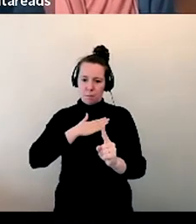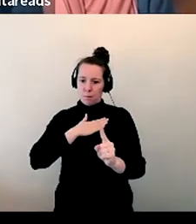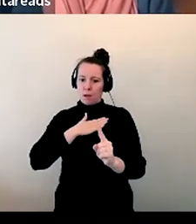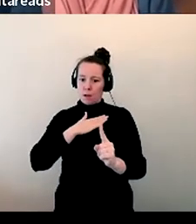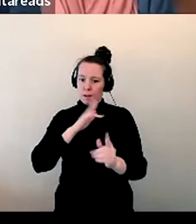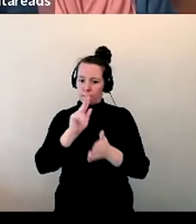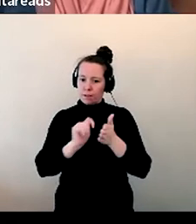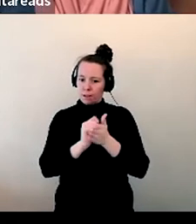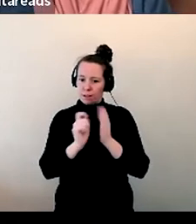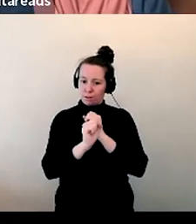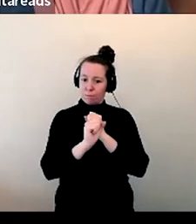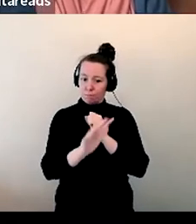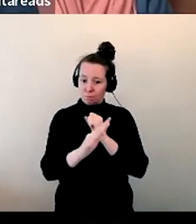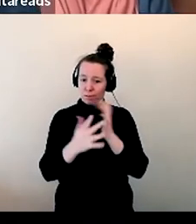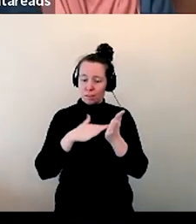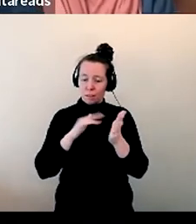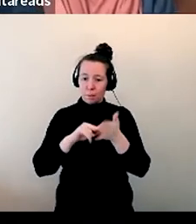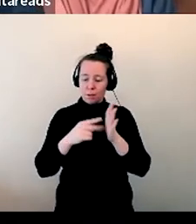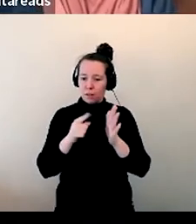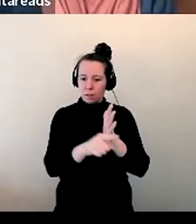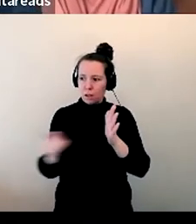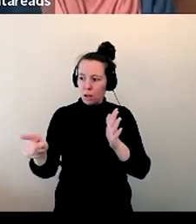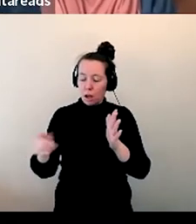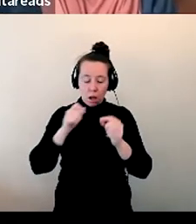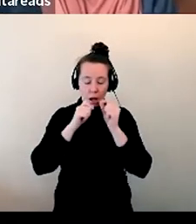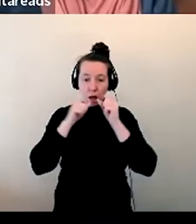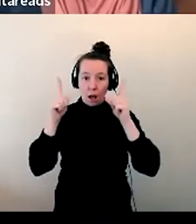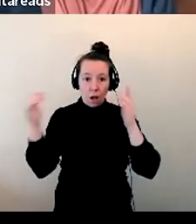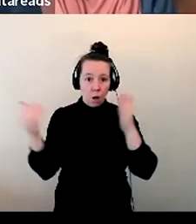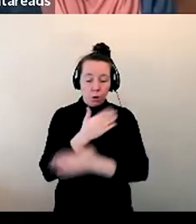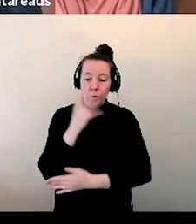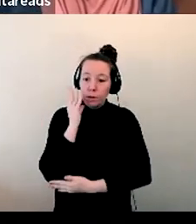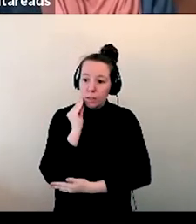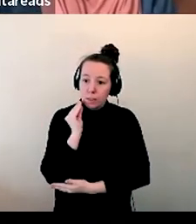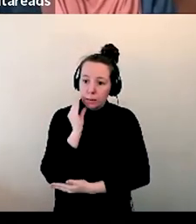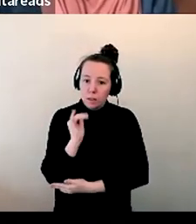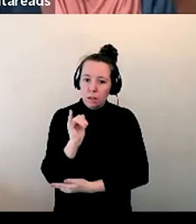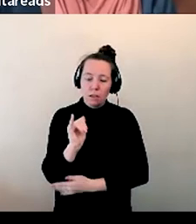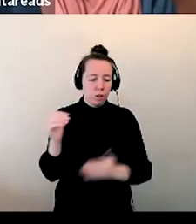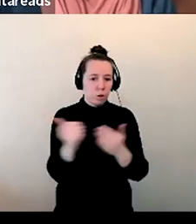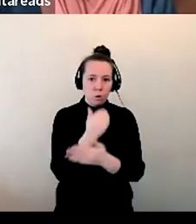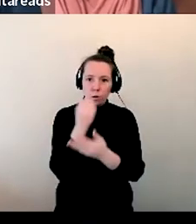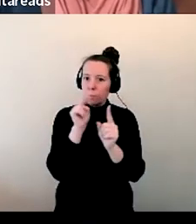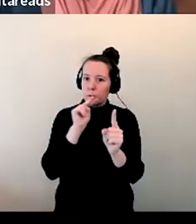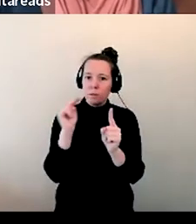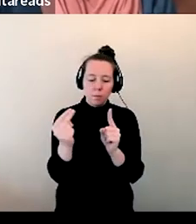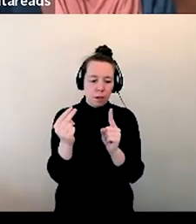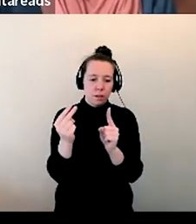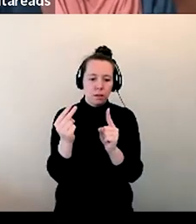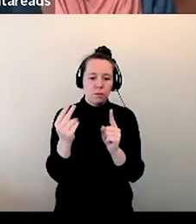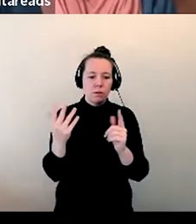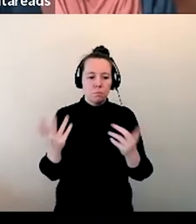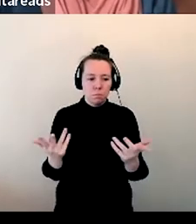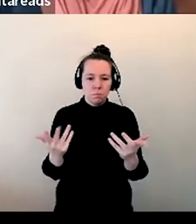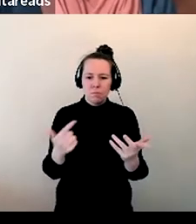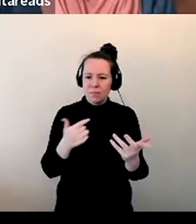You really sort of opened my eyes to what this might mean. And I think for me, that was very much, I think it